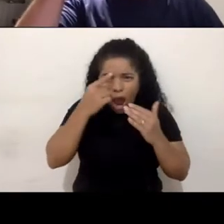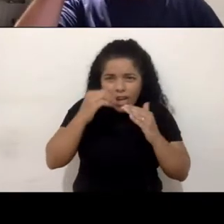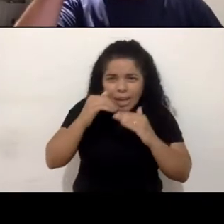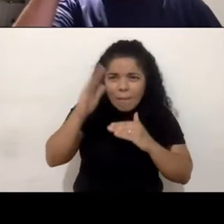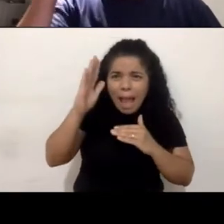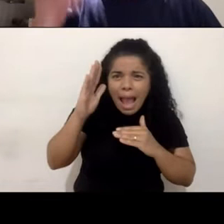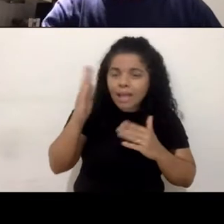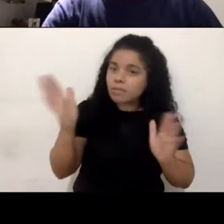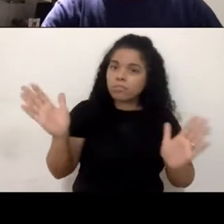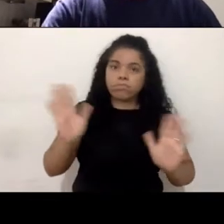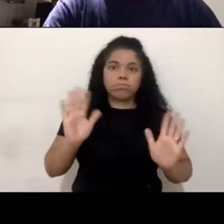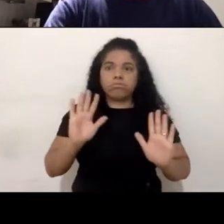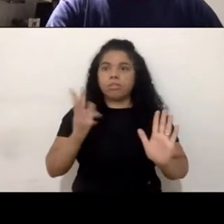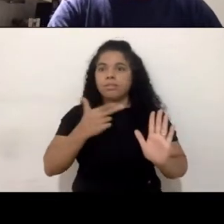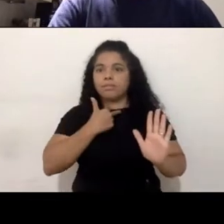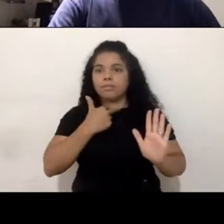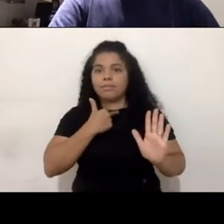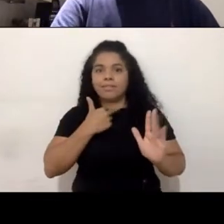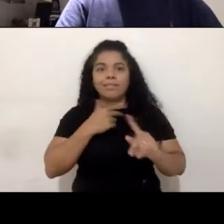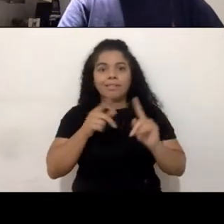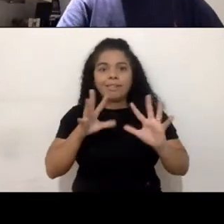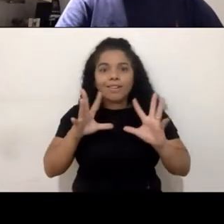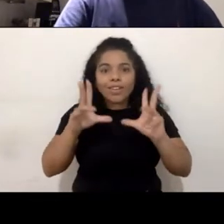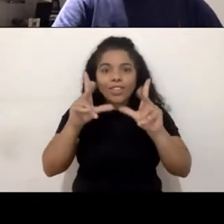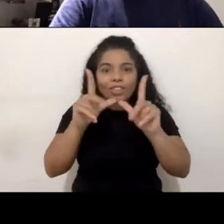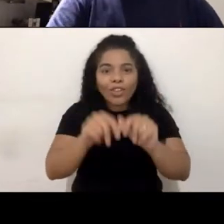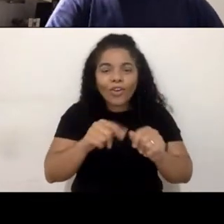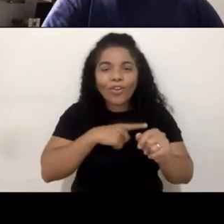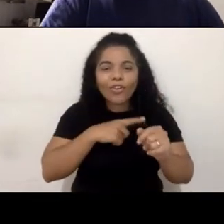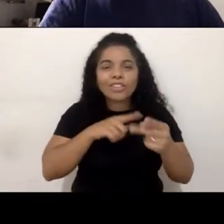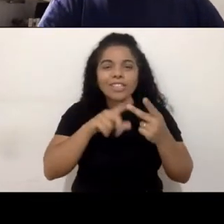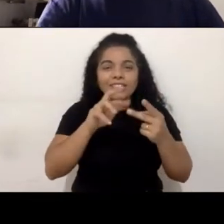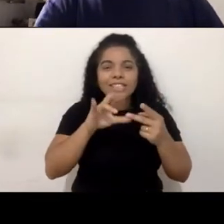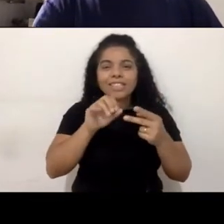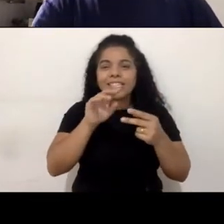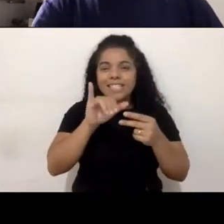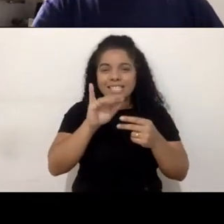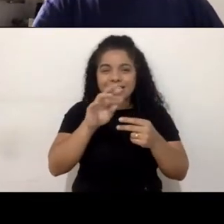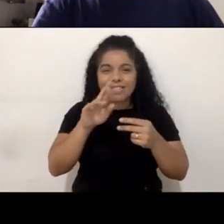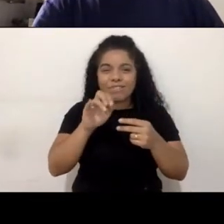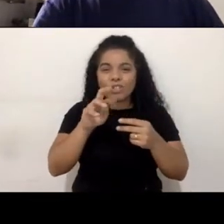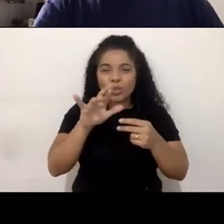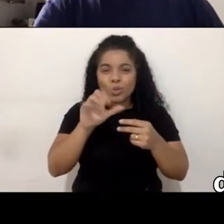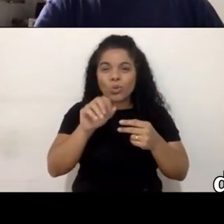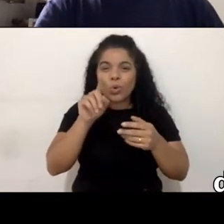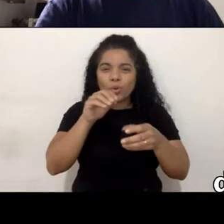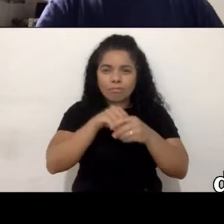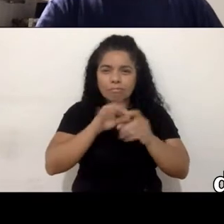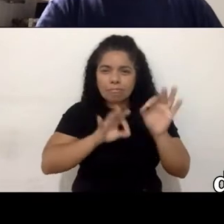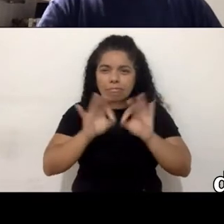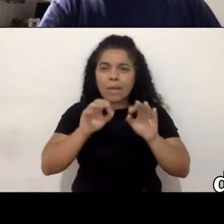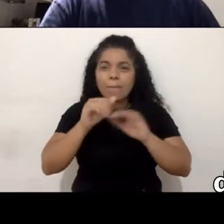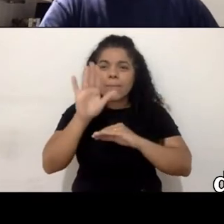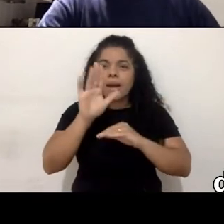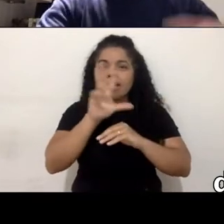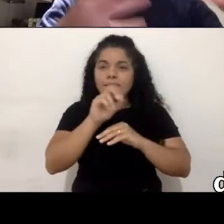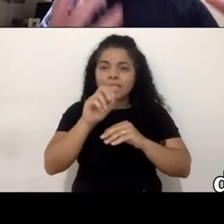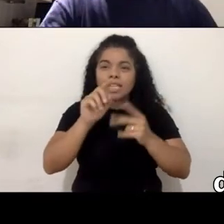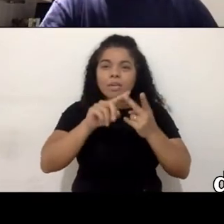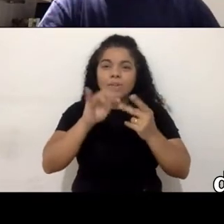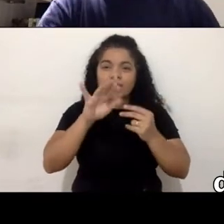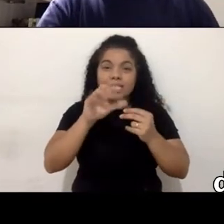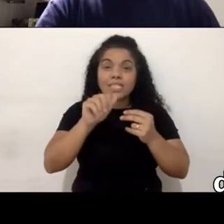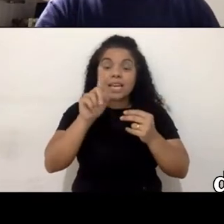in one project. So they had over 50 database instances inside a